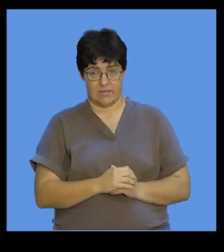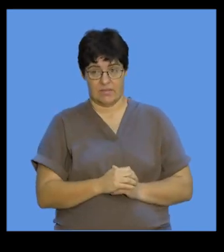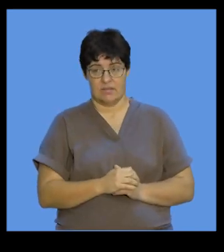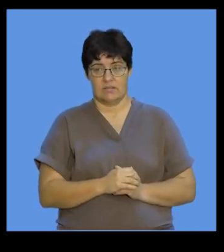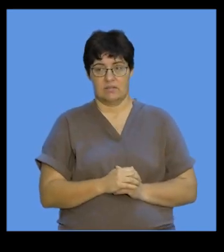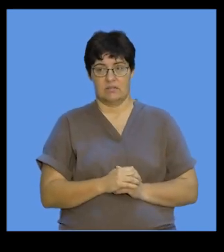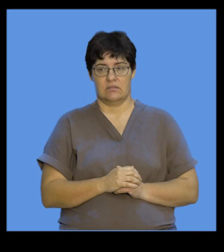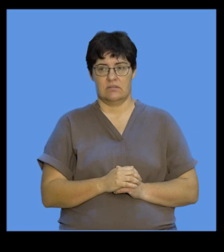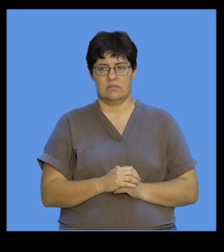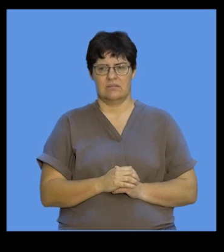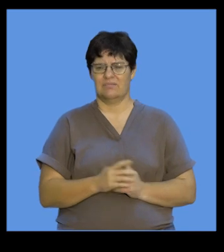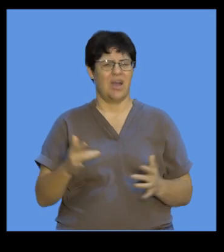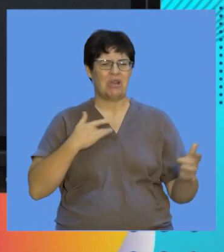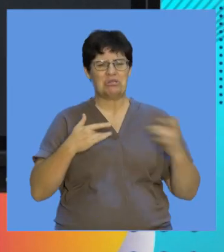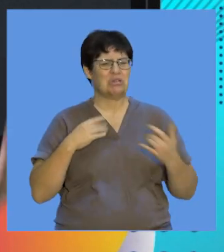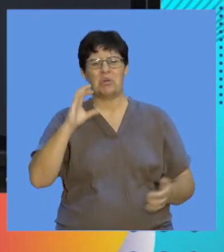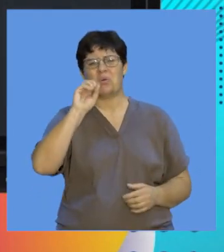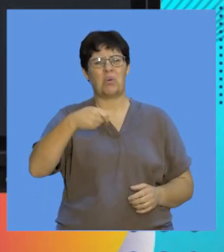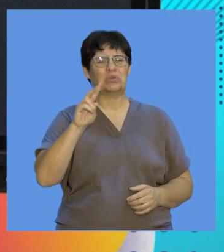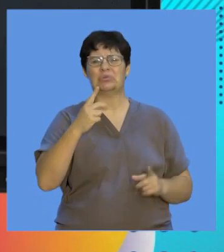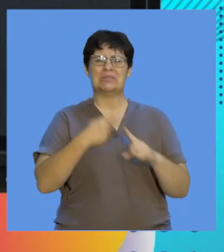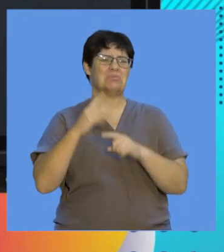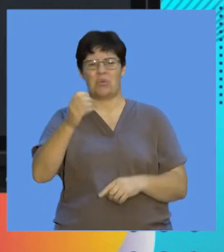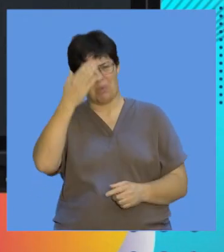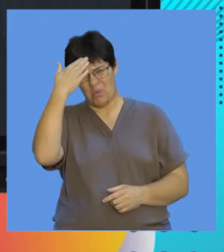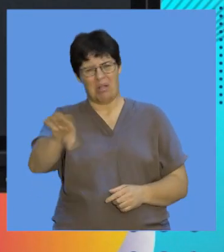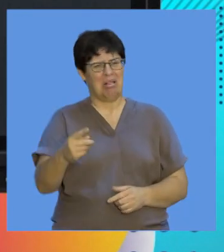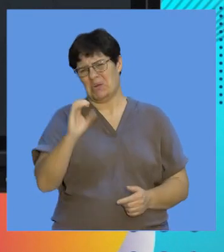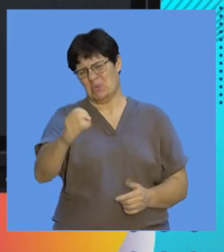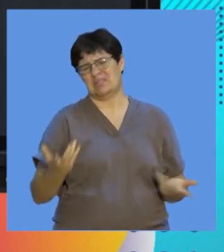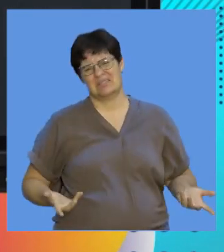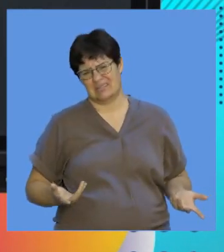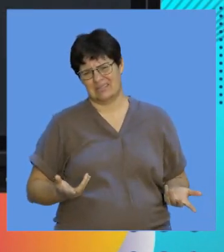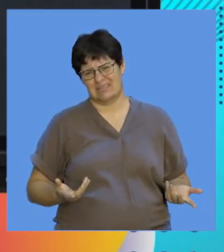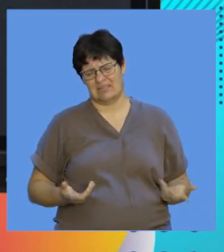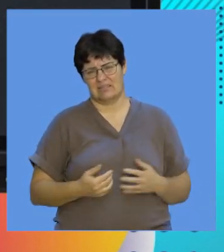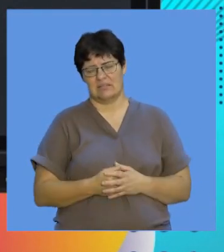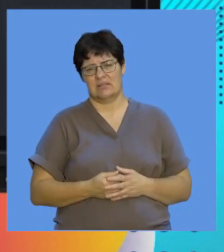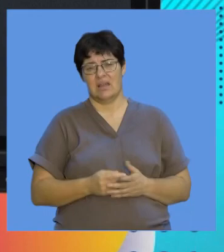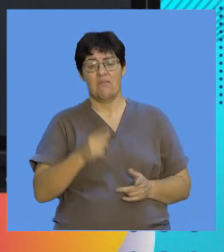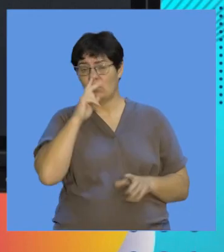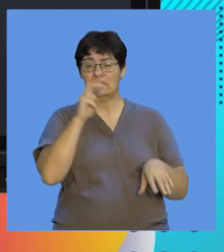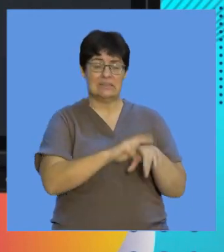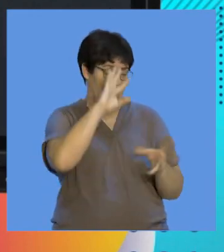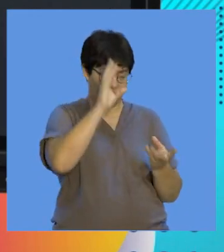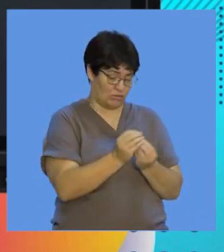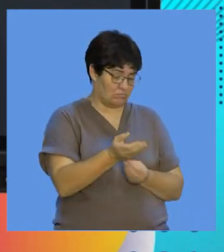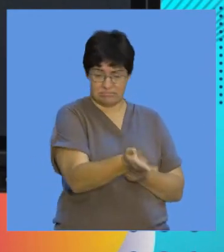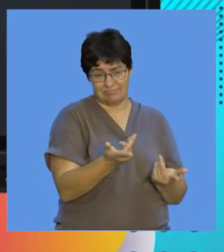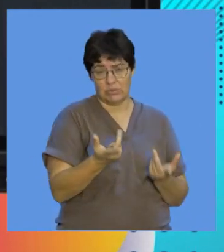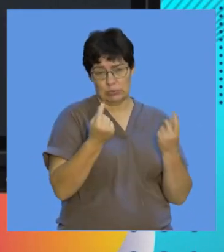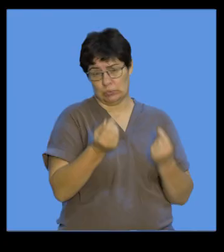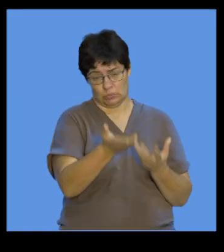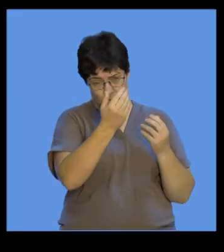4.05. I'm not going to worry about the 0.2 times 0 because I know it's 0. Okay. If you need to put everything in your calculator, please put everything in